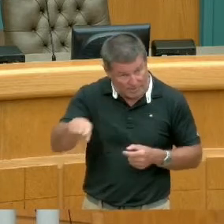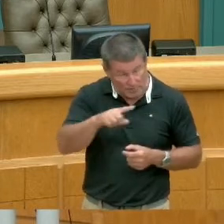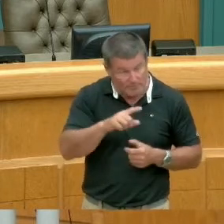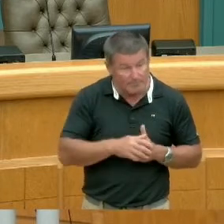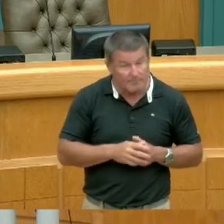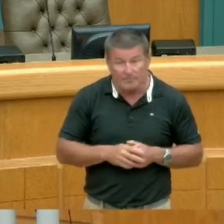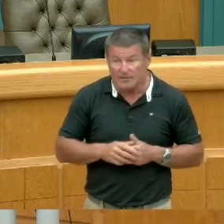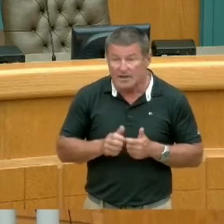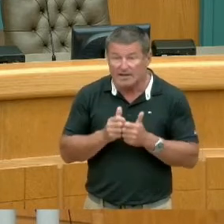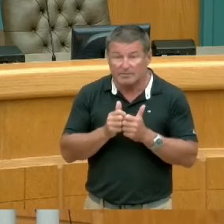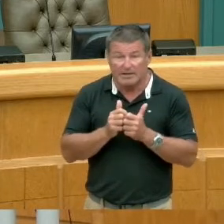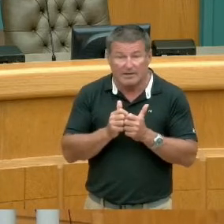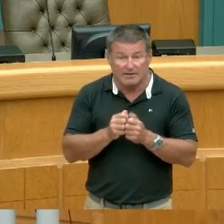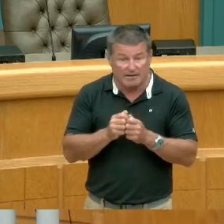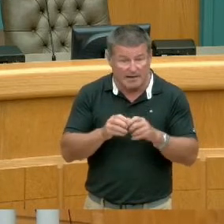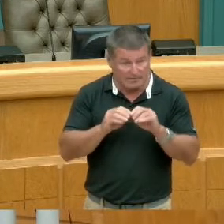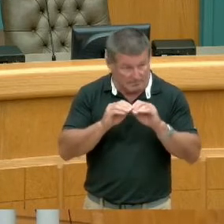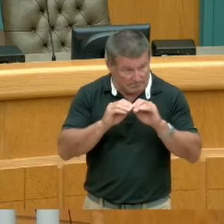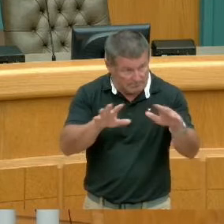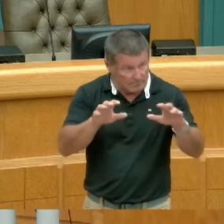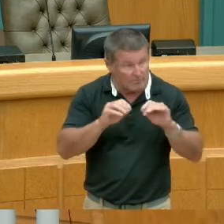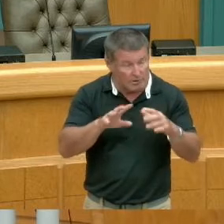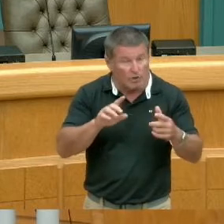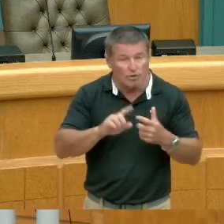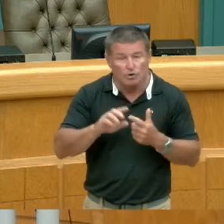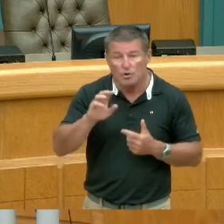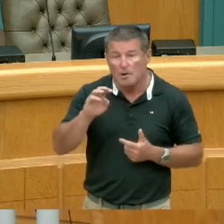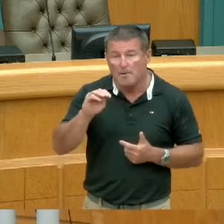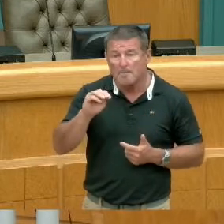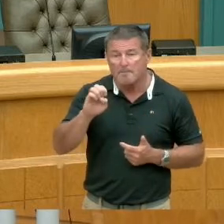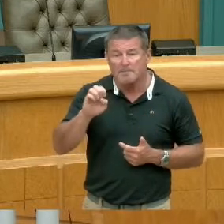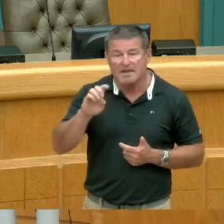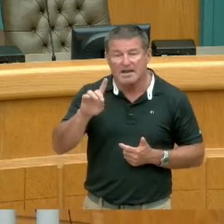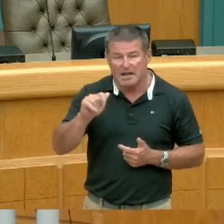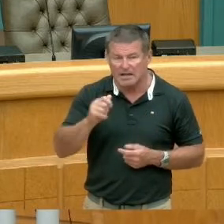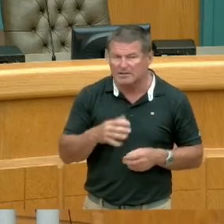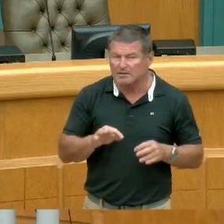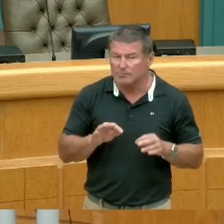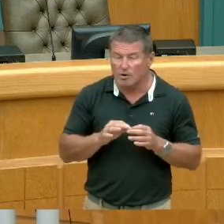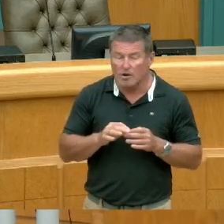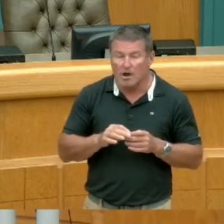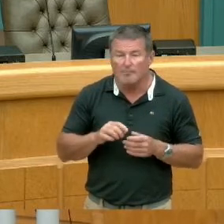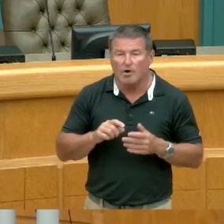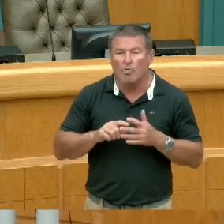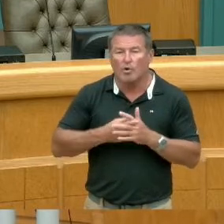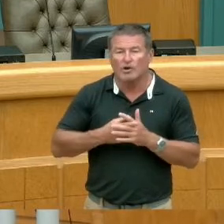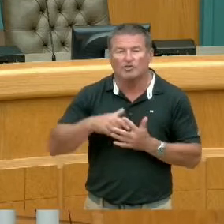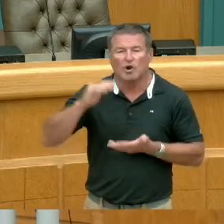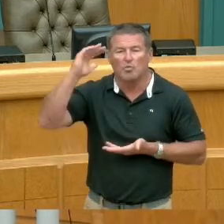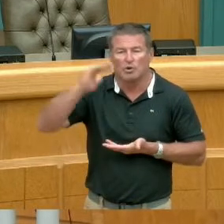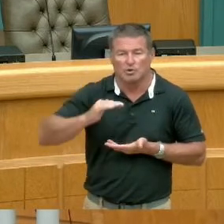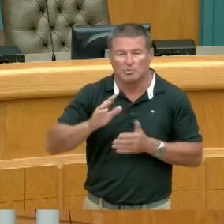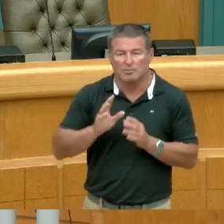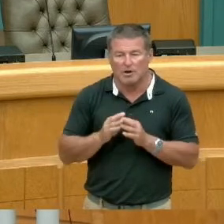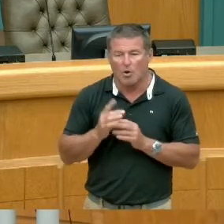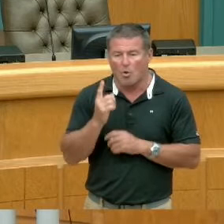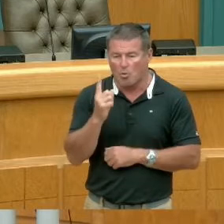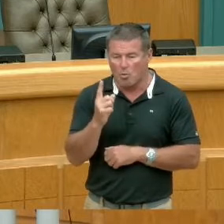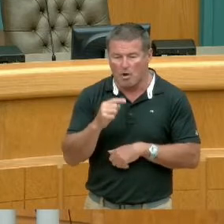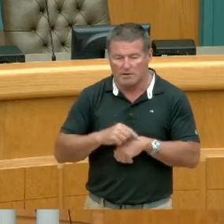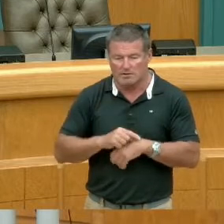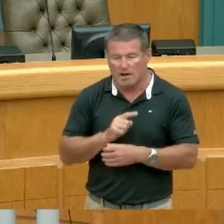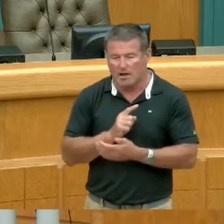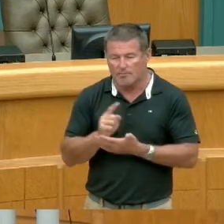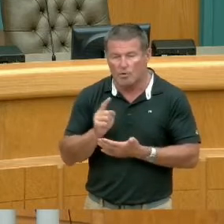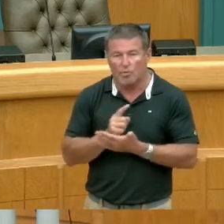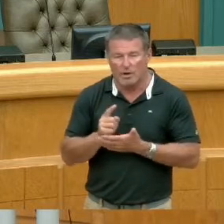out to the media, and we will continue to do that because we think it's important. But we're going to narrow these meetings down to 1 a week beginning next